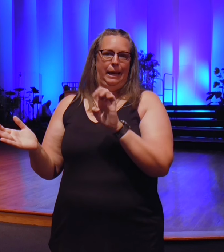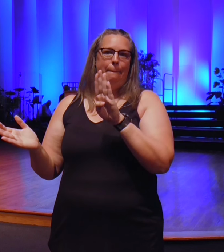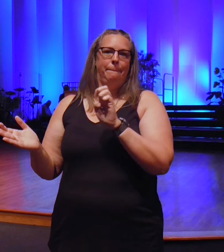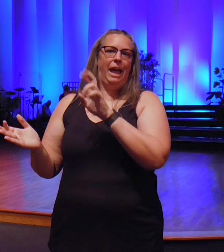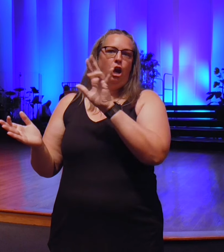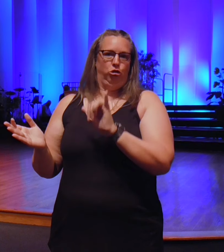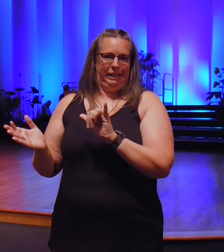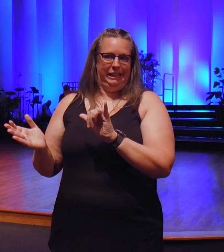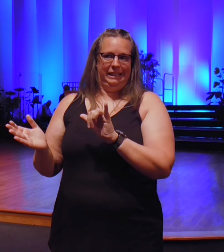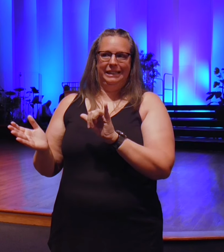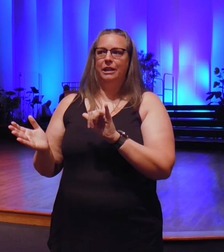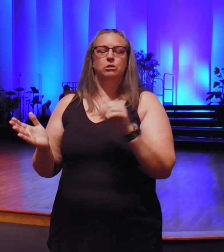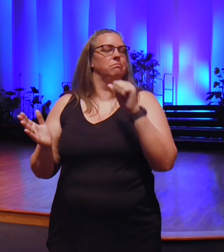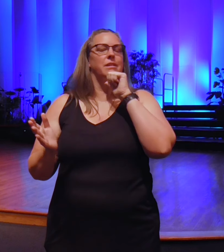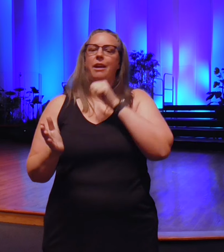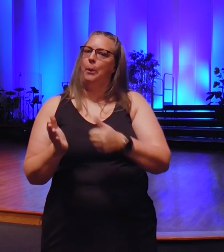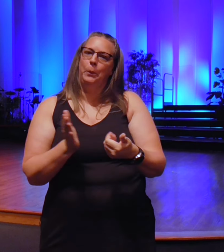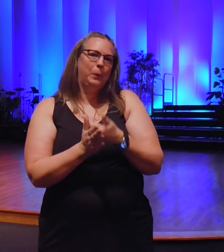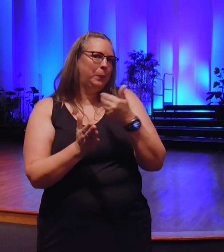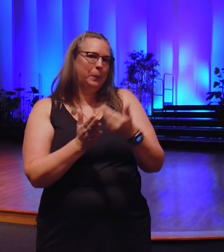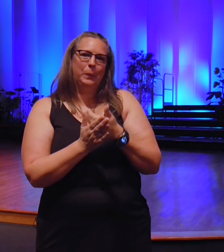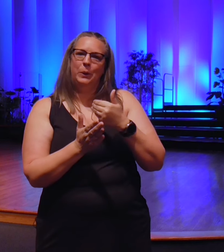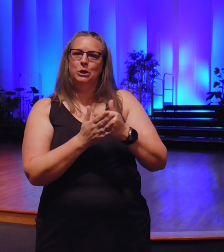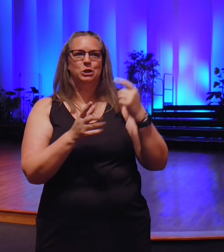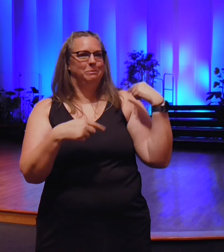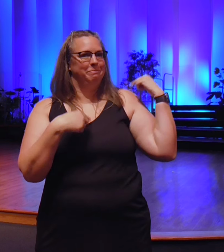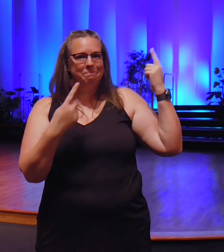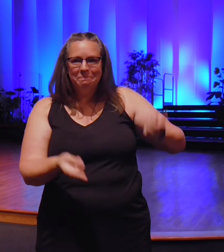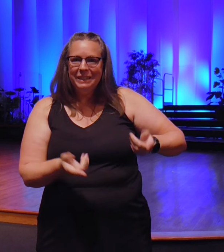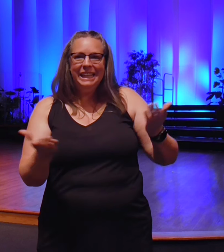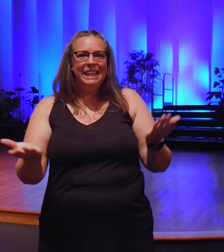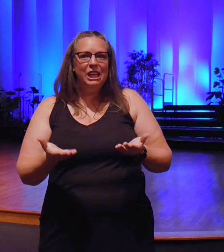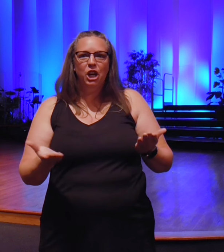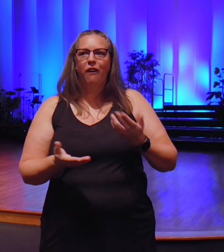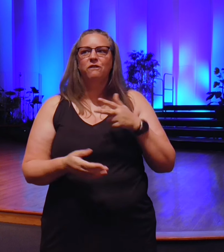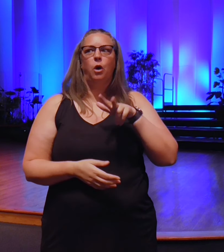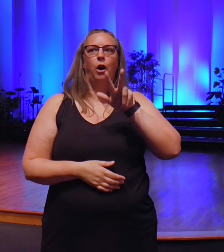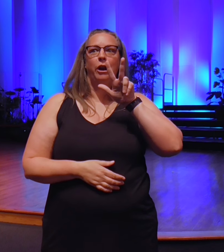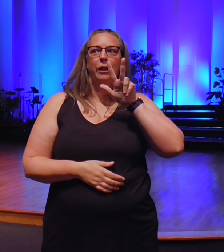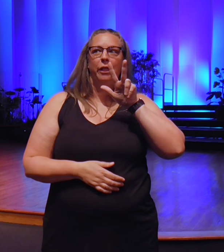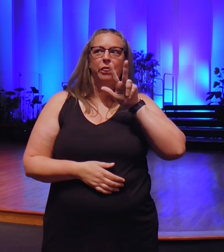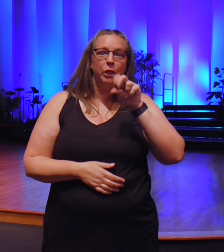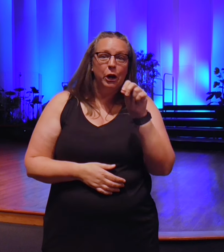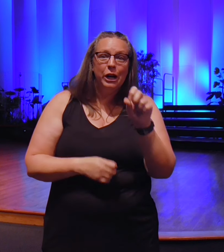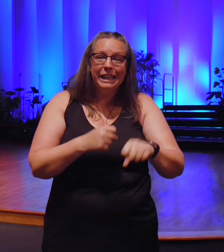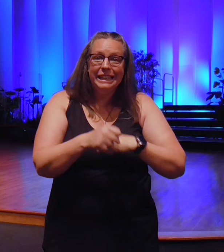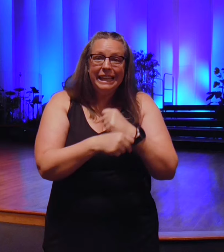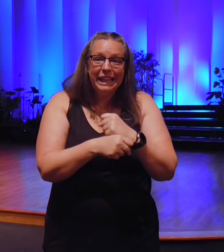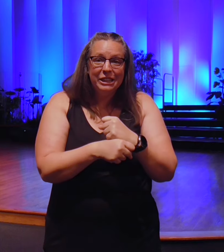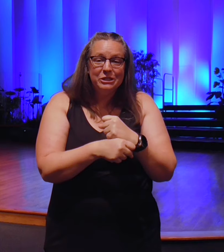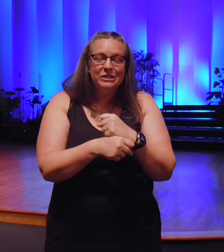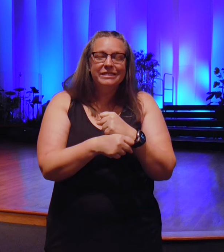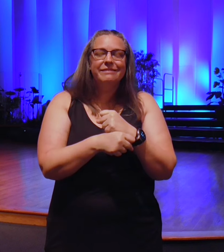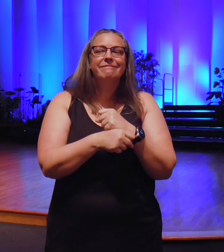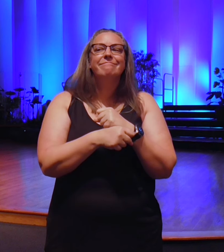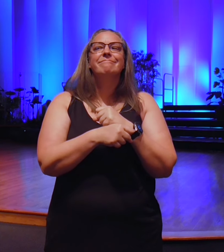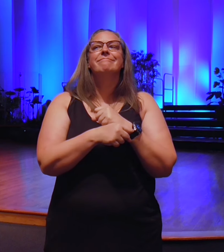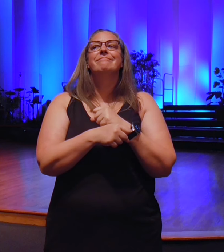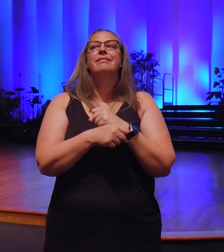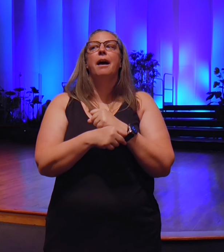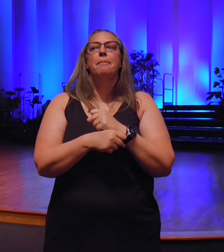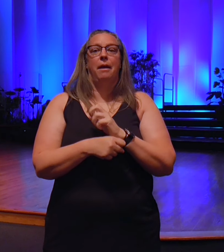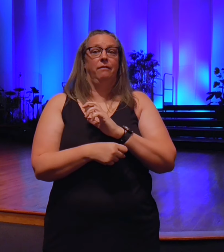Kelly in no ways is new to Mile High Church. She's been a part of our spiritual family for 3 decades. But per